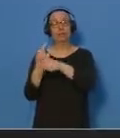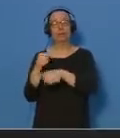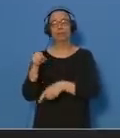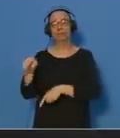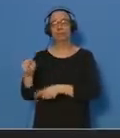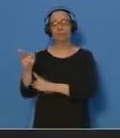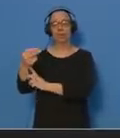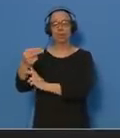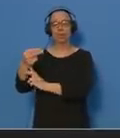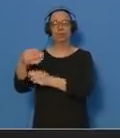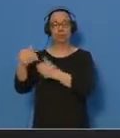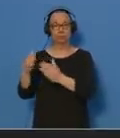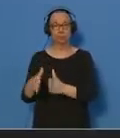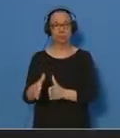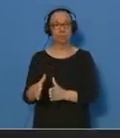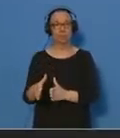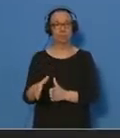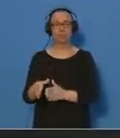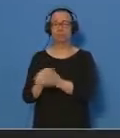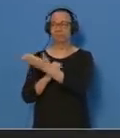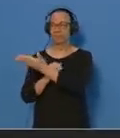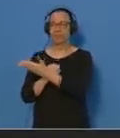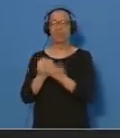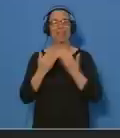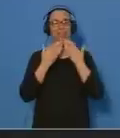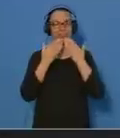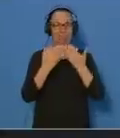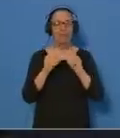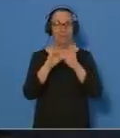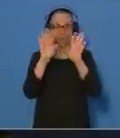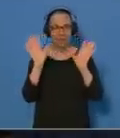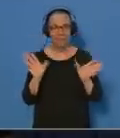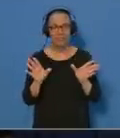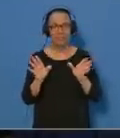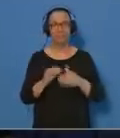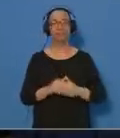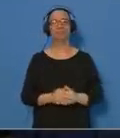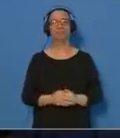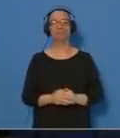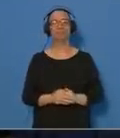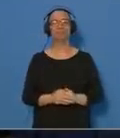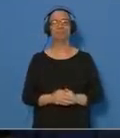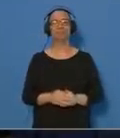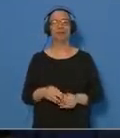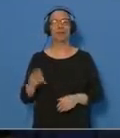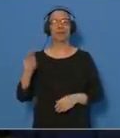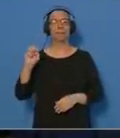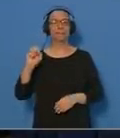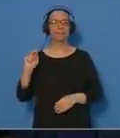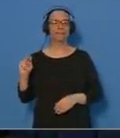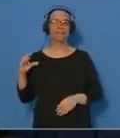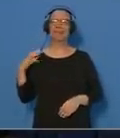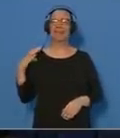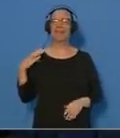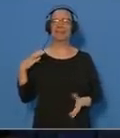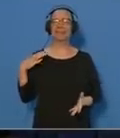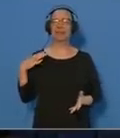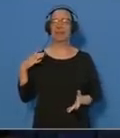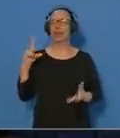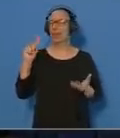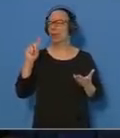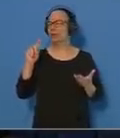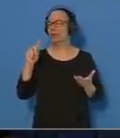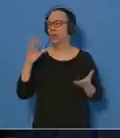room. Thank you very much for that little plug. Minister Keynes, question, why is the